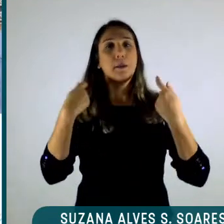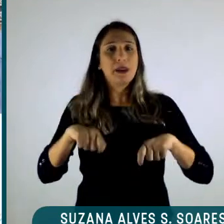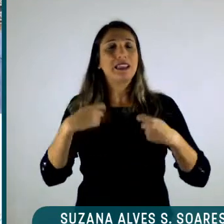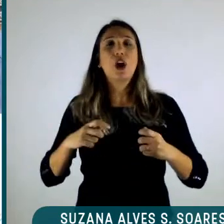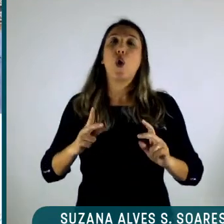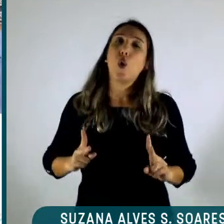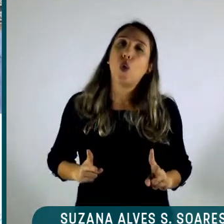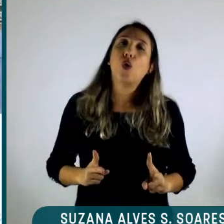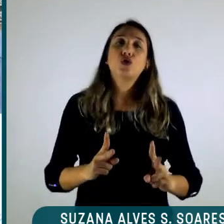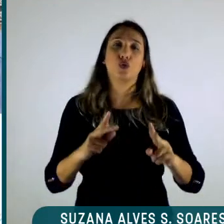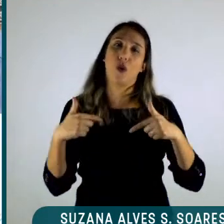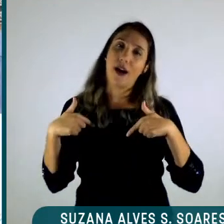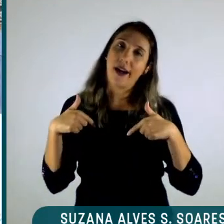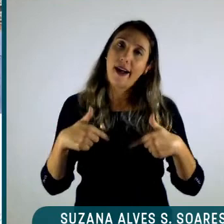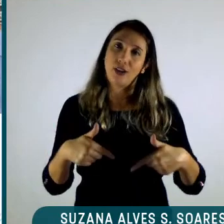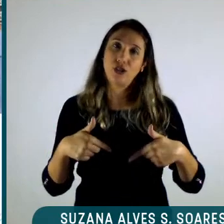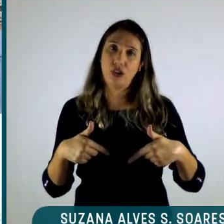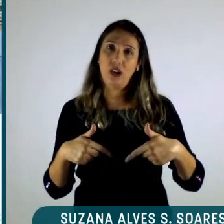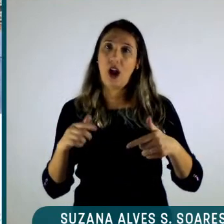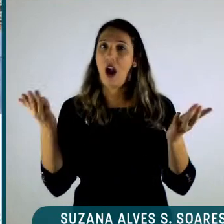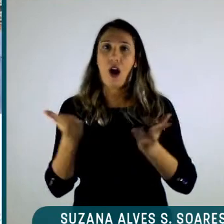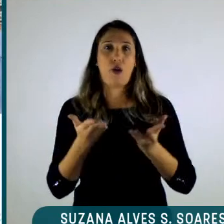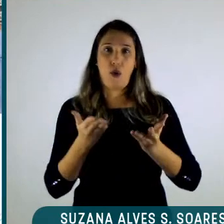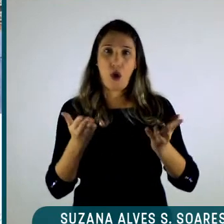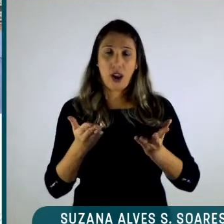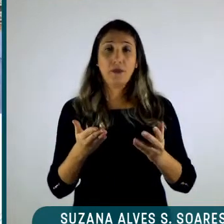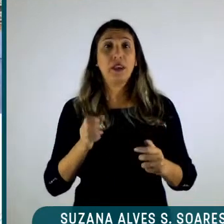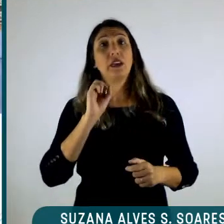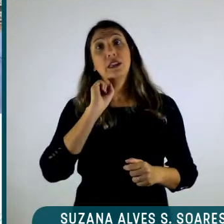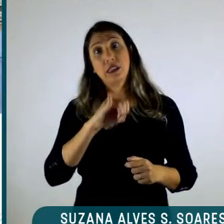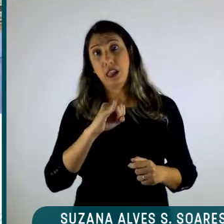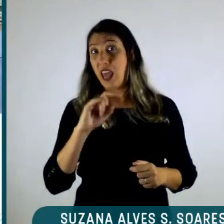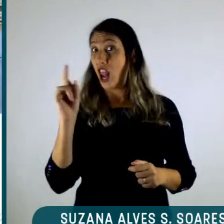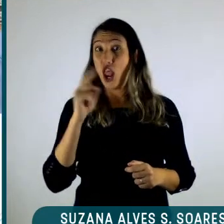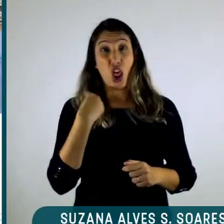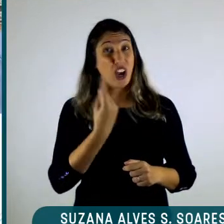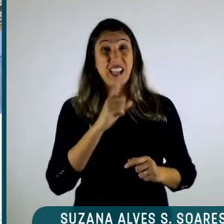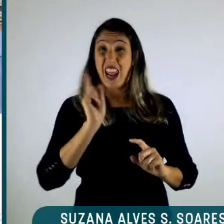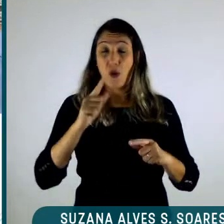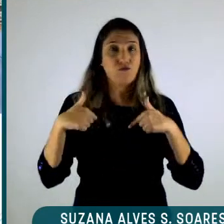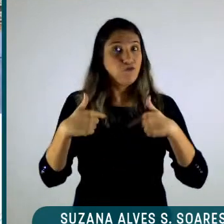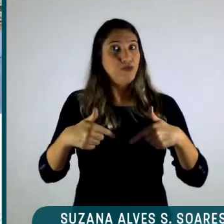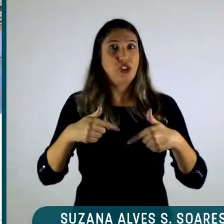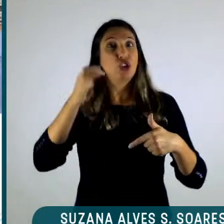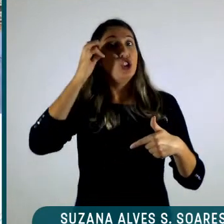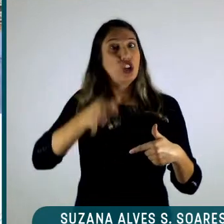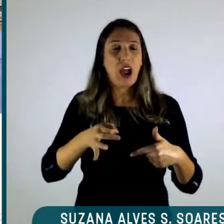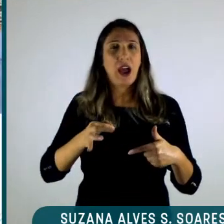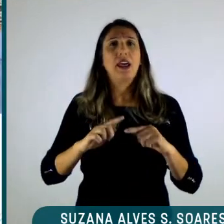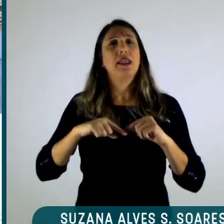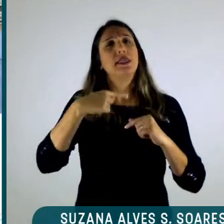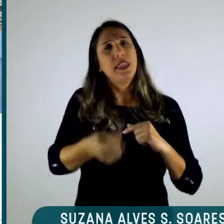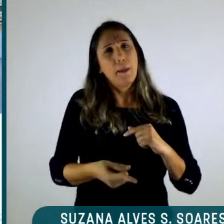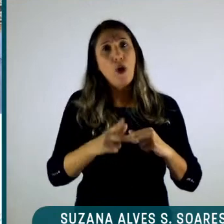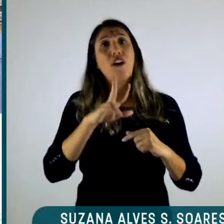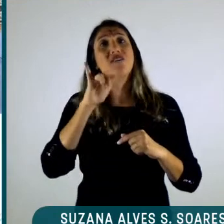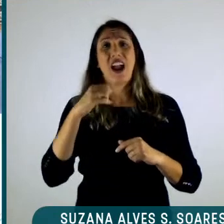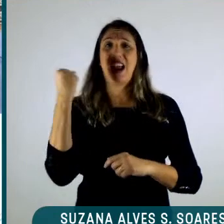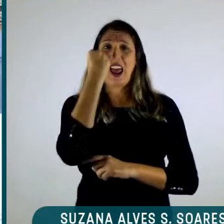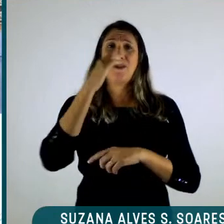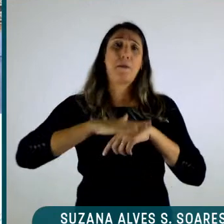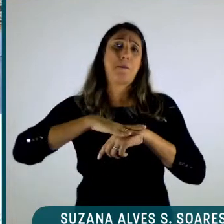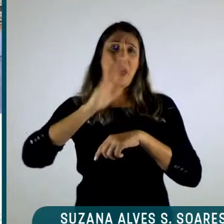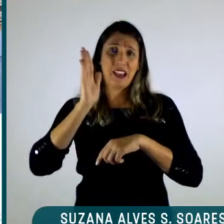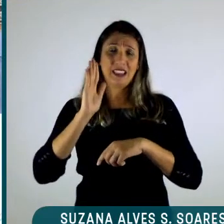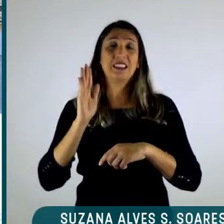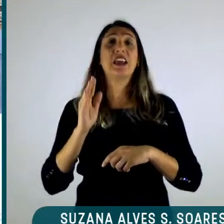of mobilization we should continue doing in order to do it now. Because if we do not do it right now, next the